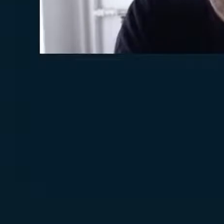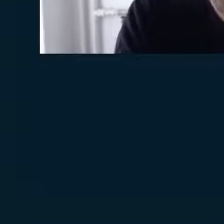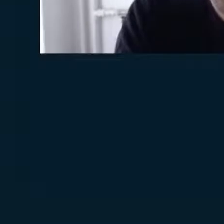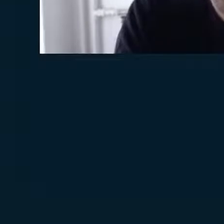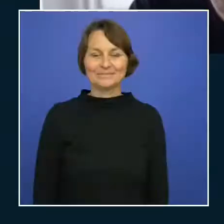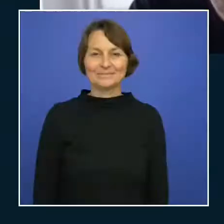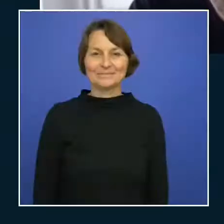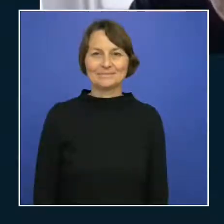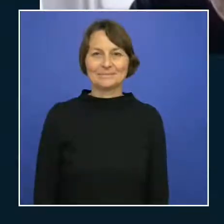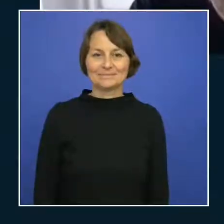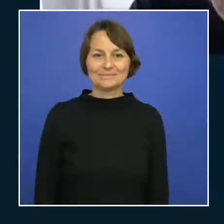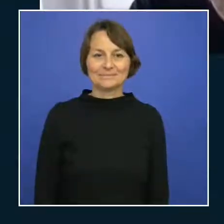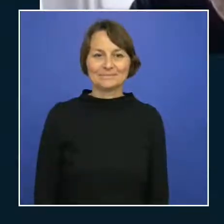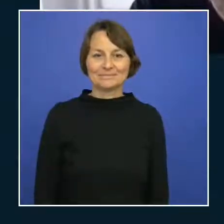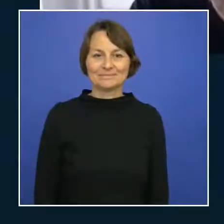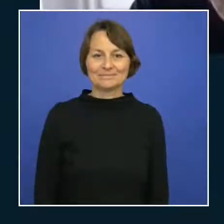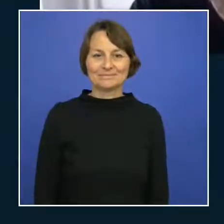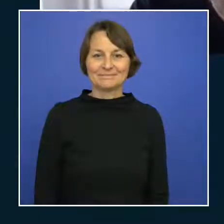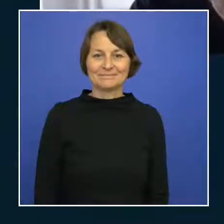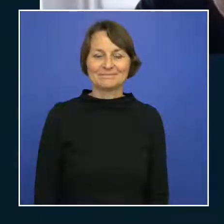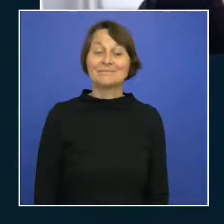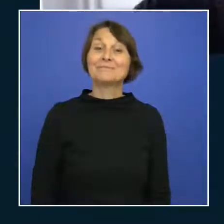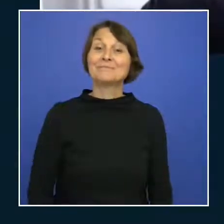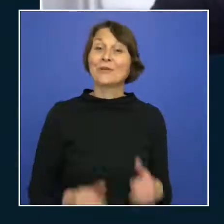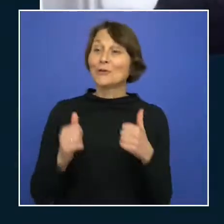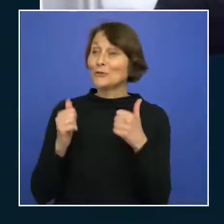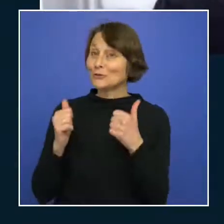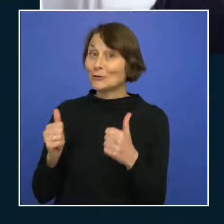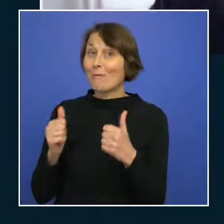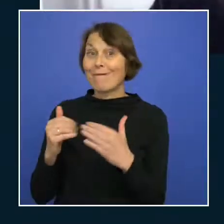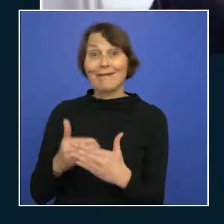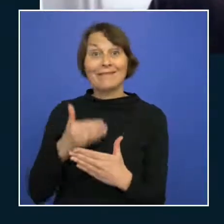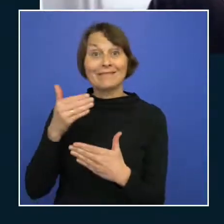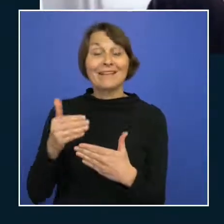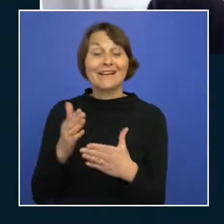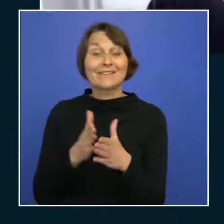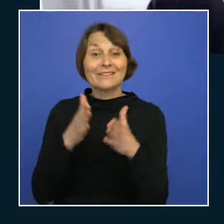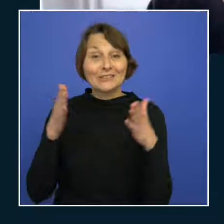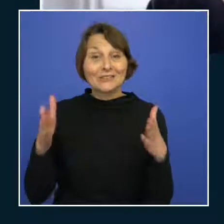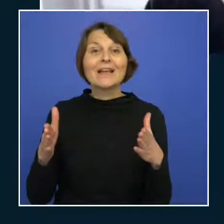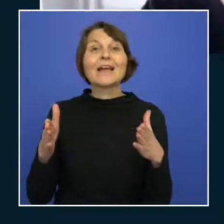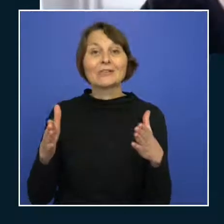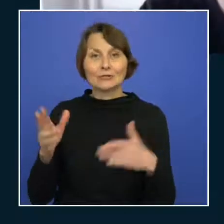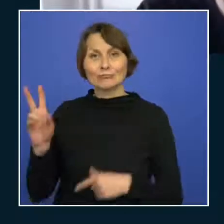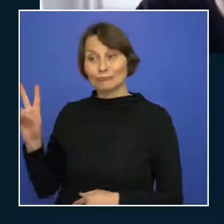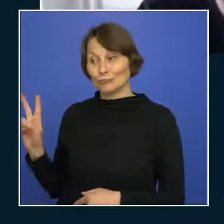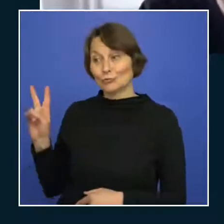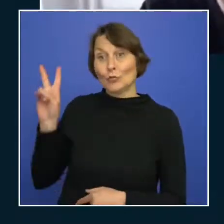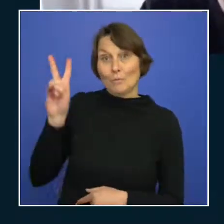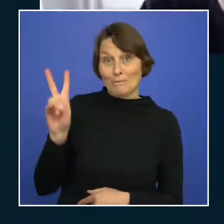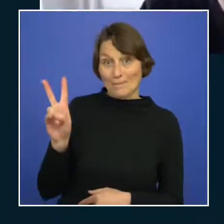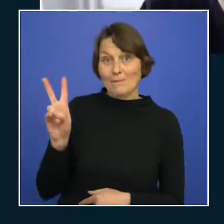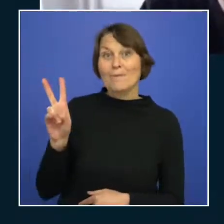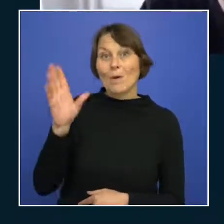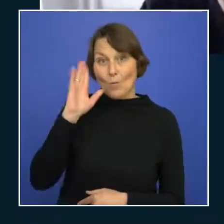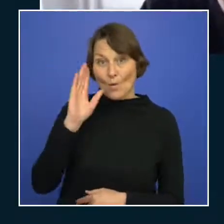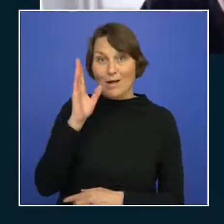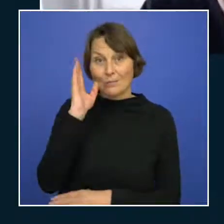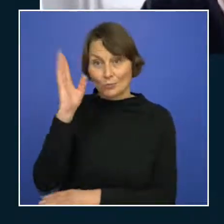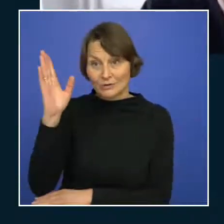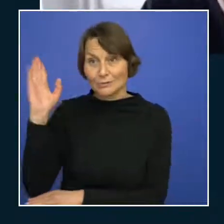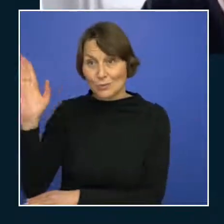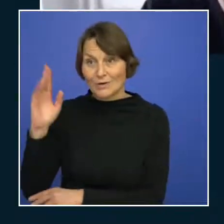Yes, sure. The next session will be hosted by a duo actually, Dawoudou Idrissou and Cathy